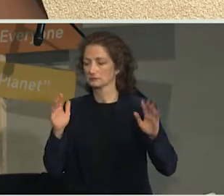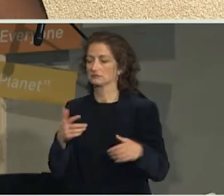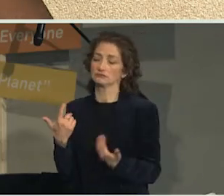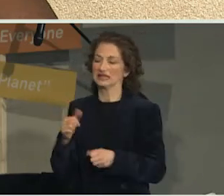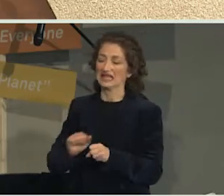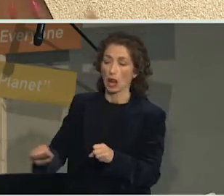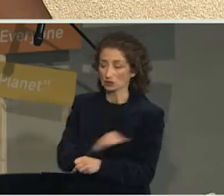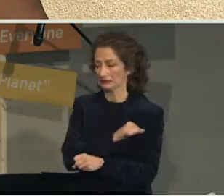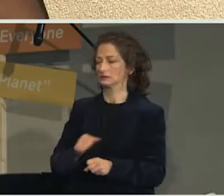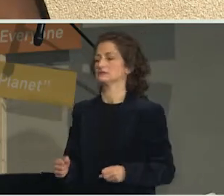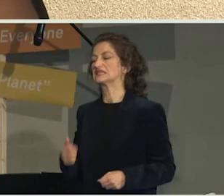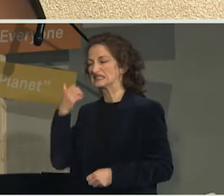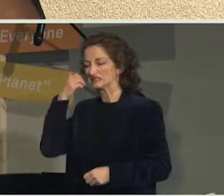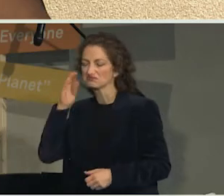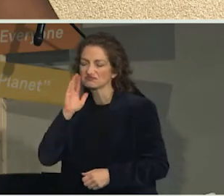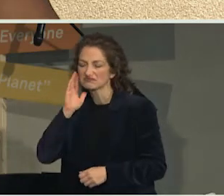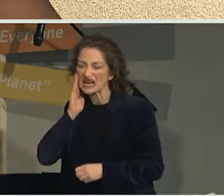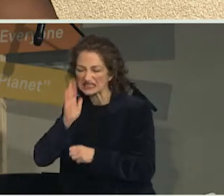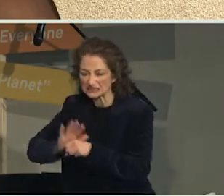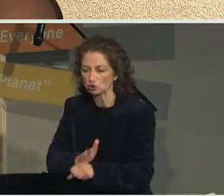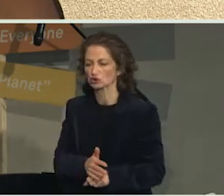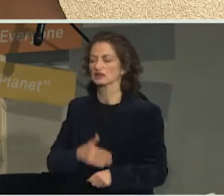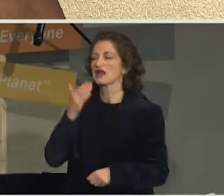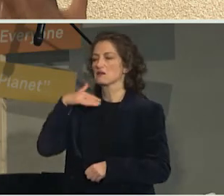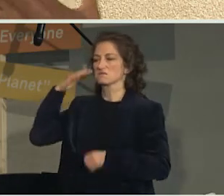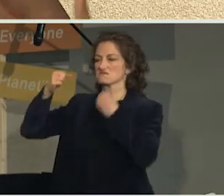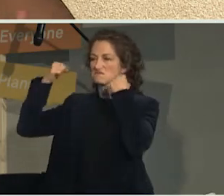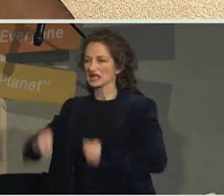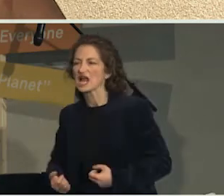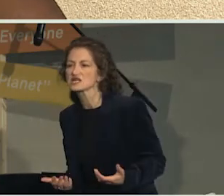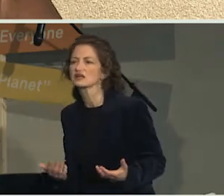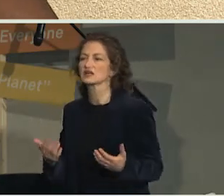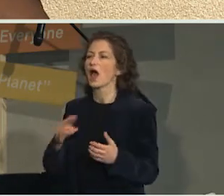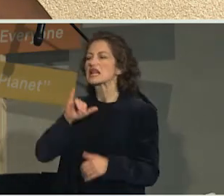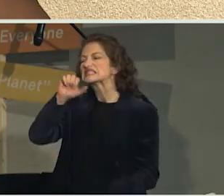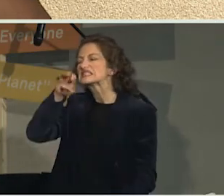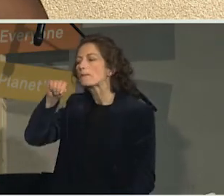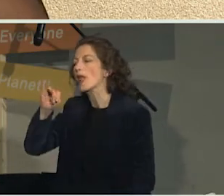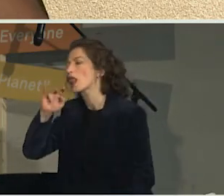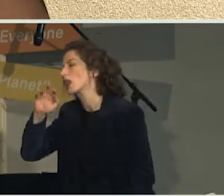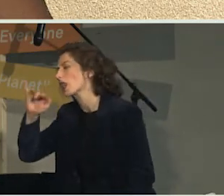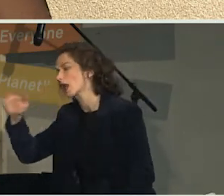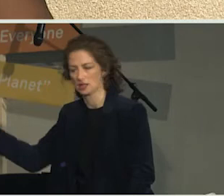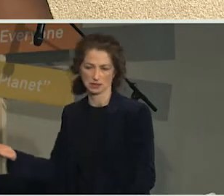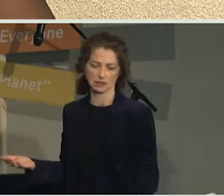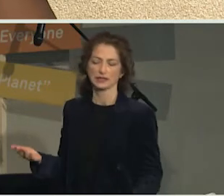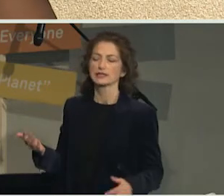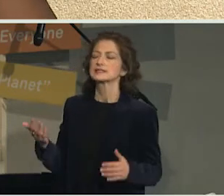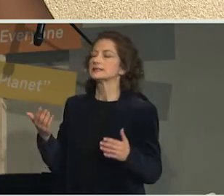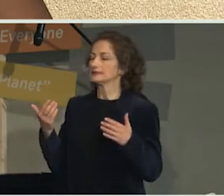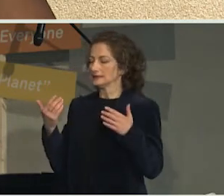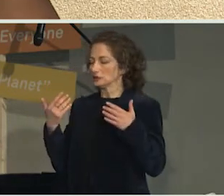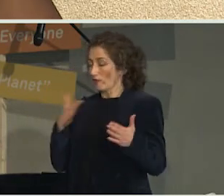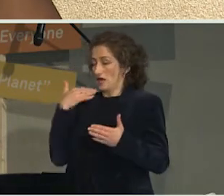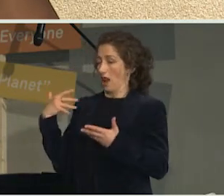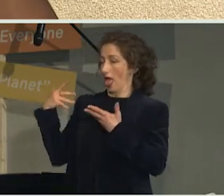genocide, racism, patriarchy, imperialism, all of the isms that we are inheriting right now, we have to do